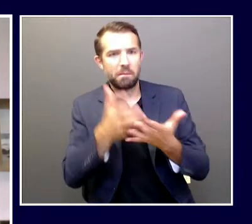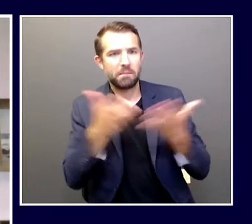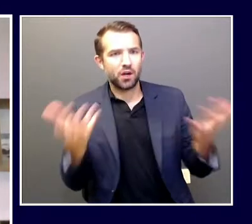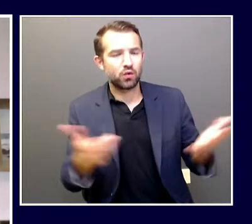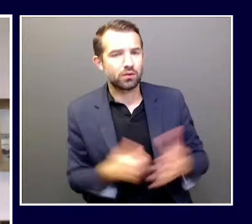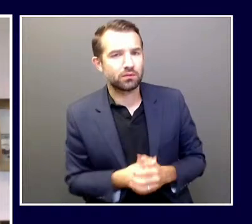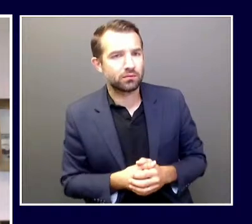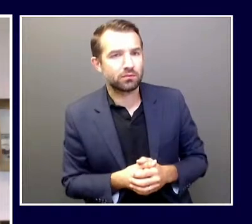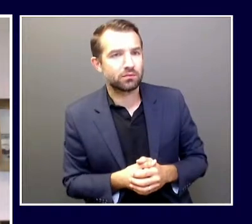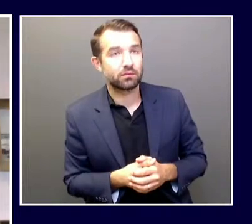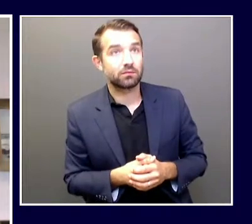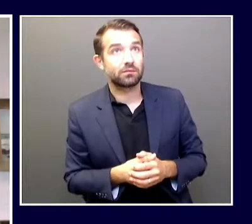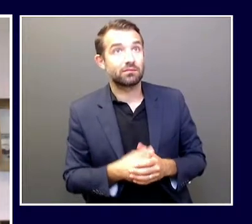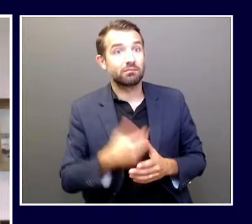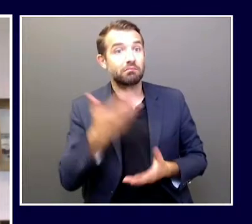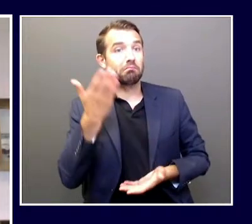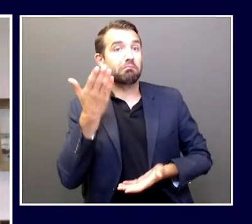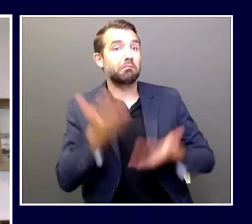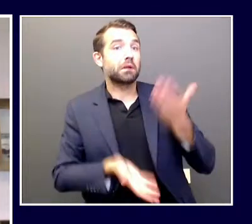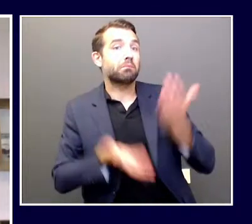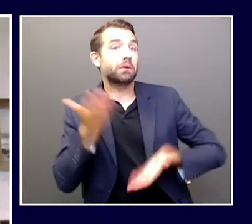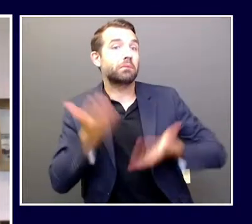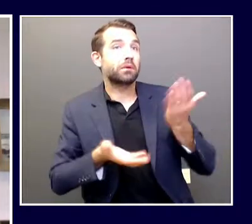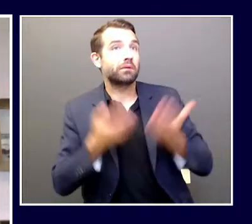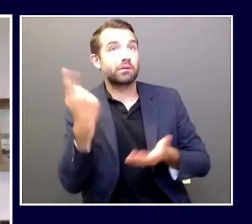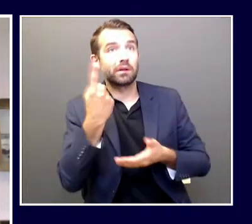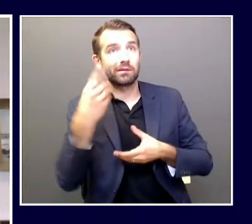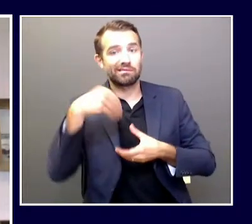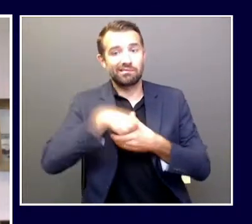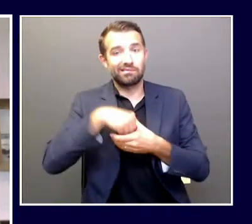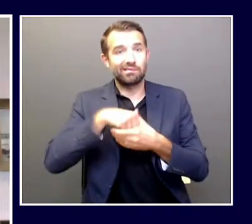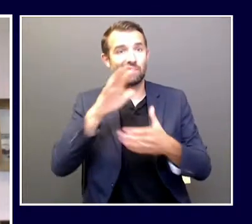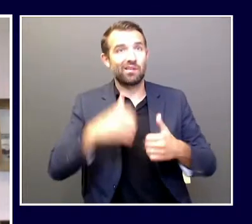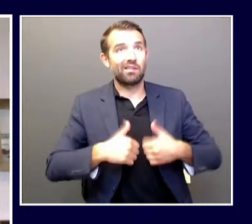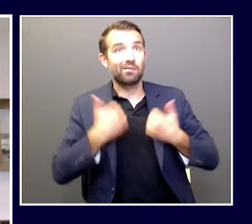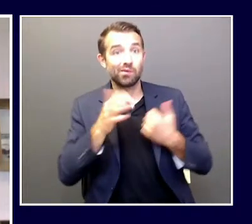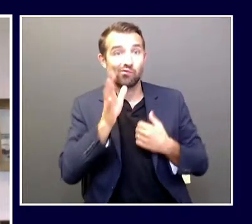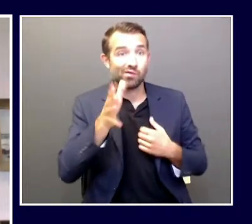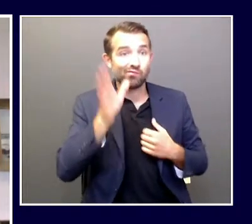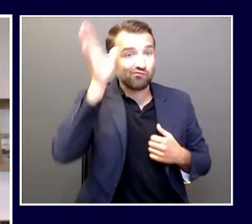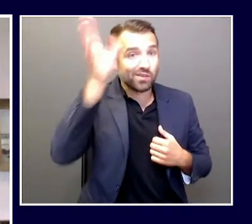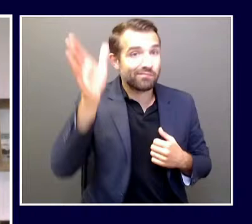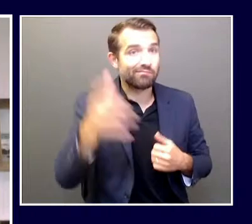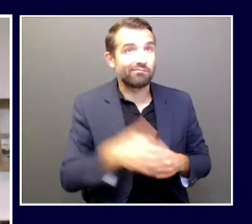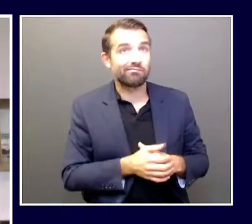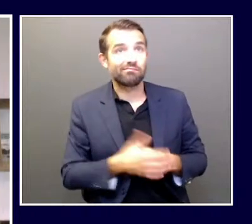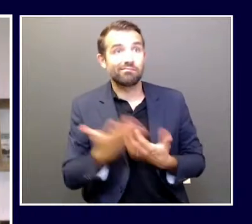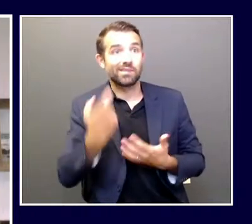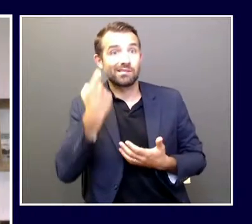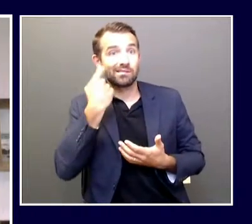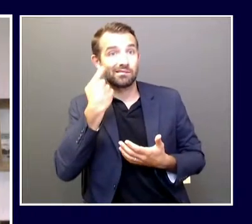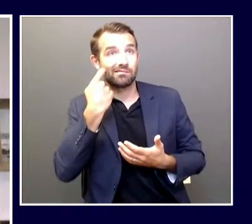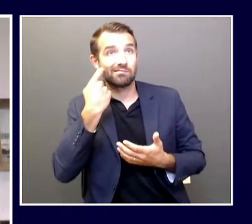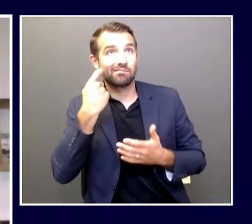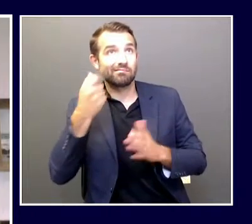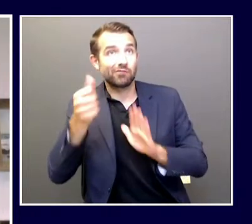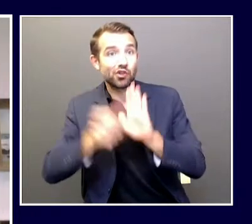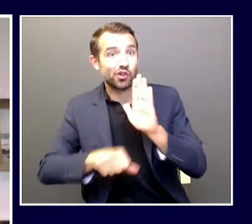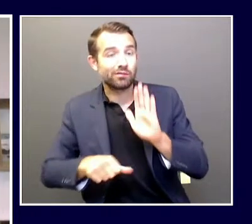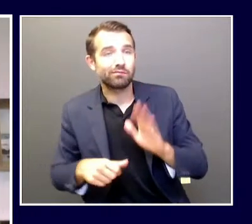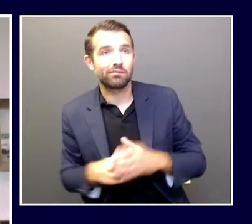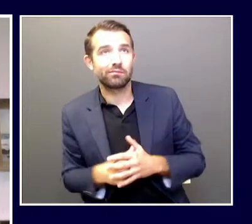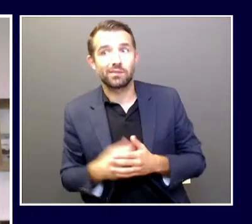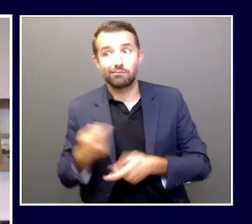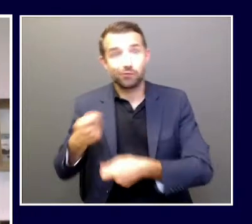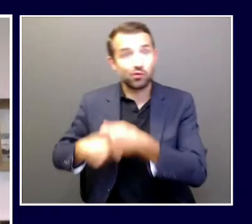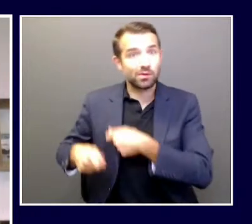organ transplant, who's uniquely susceptible. Even though your risk of getting exposed may be very low, your risk of